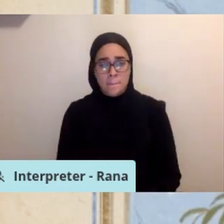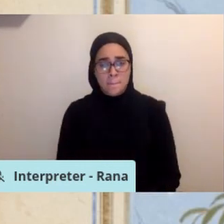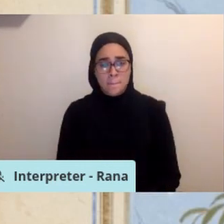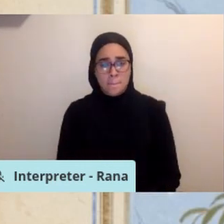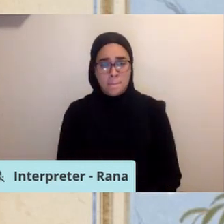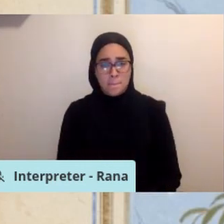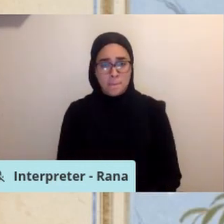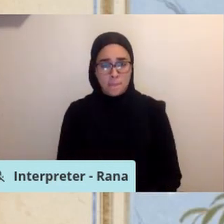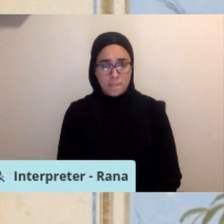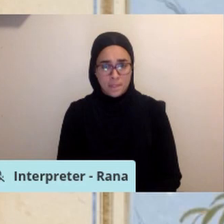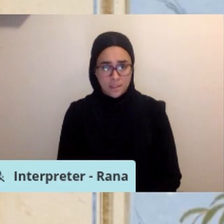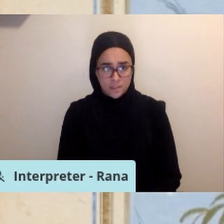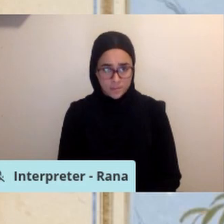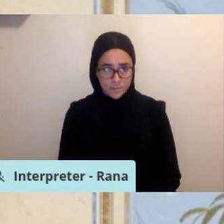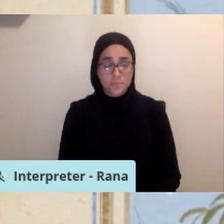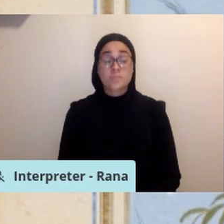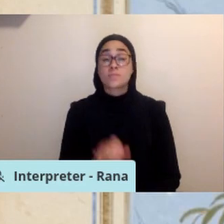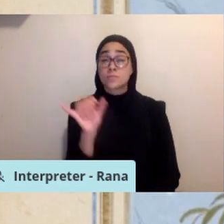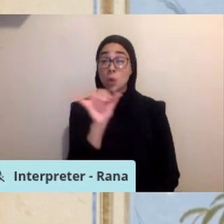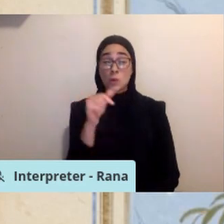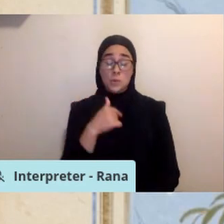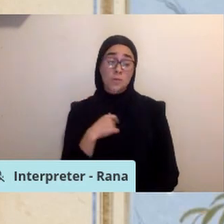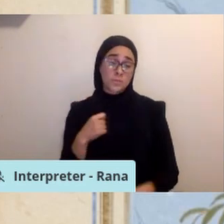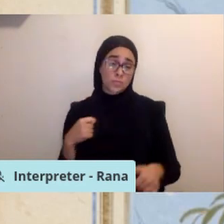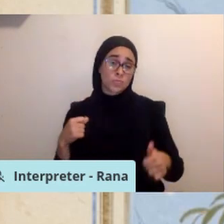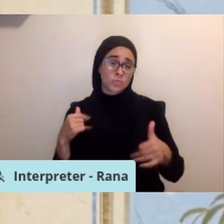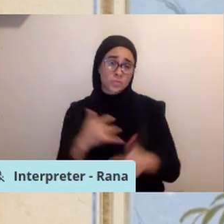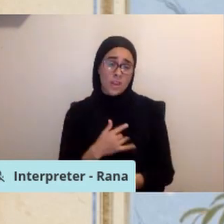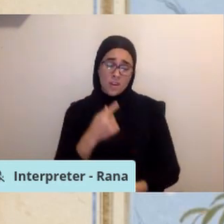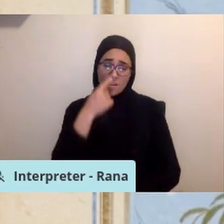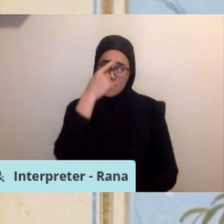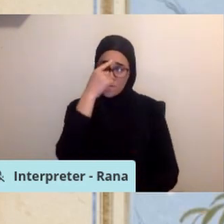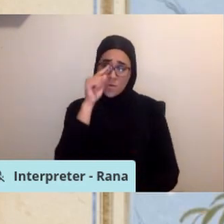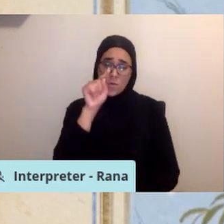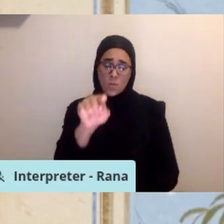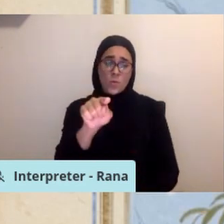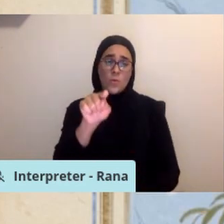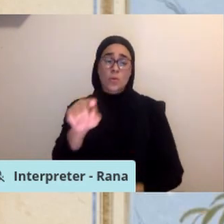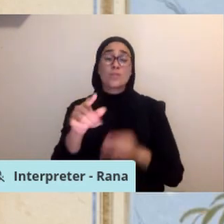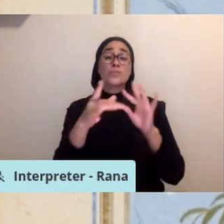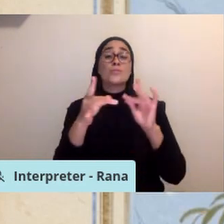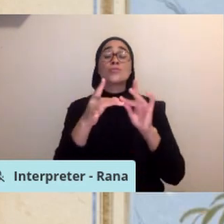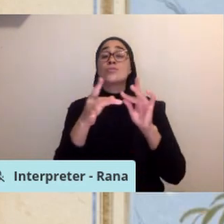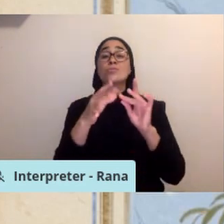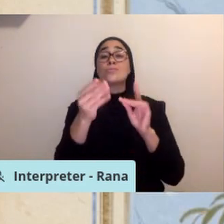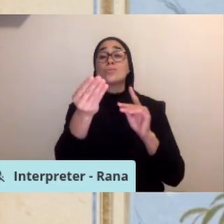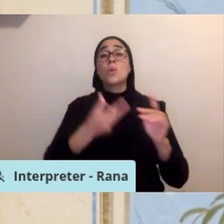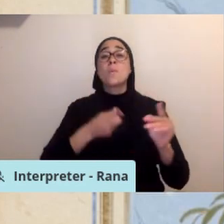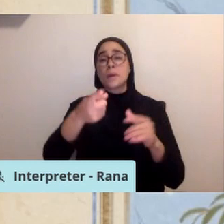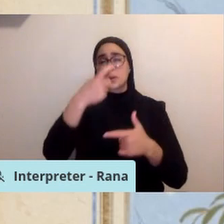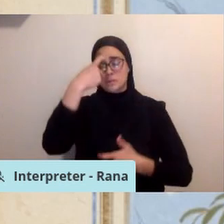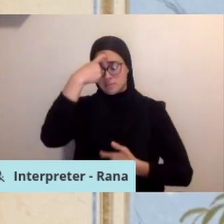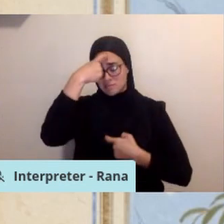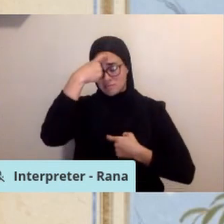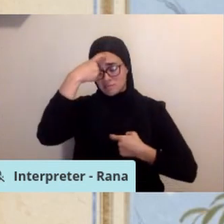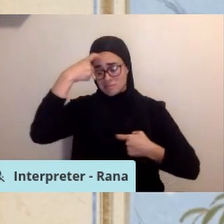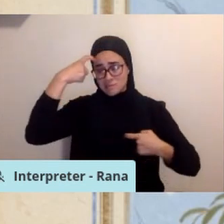I was also afraid for you. You had used the word traumatized to me.